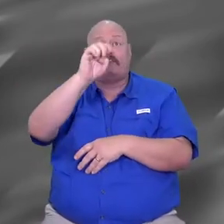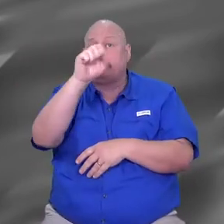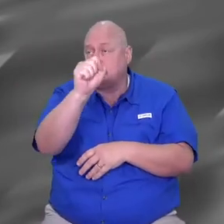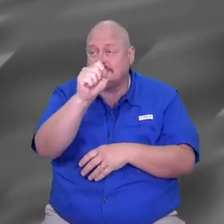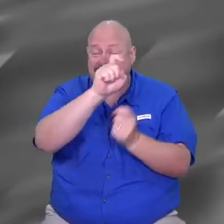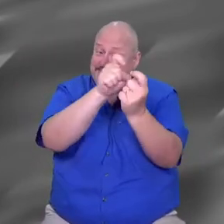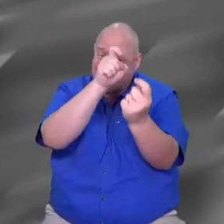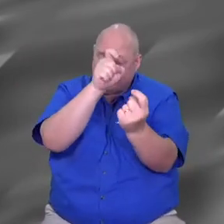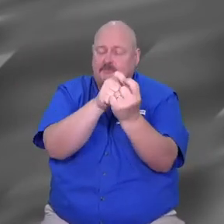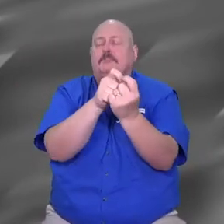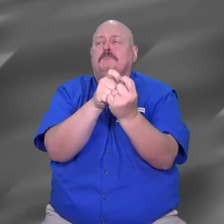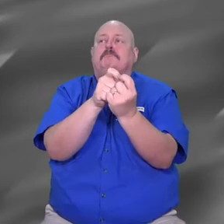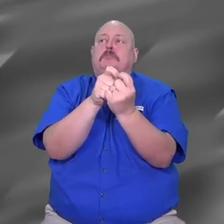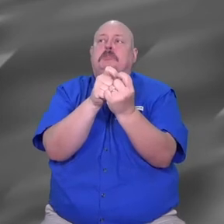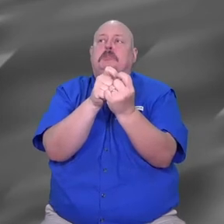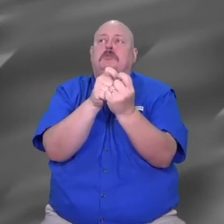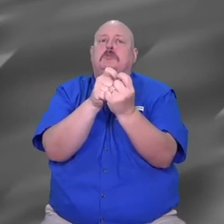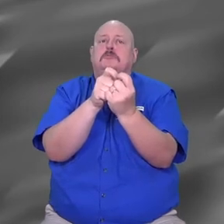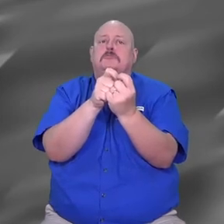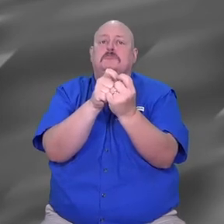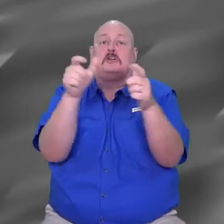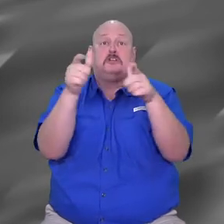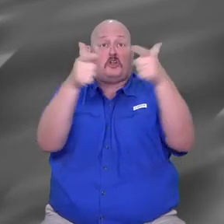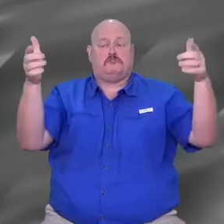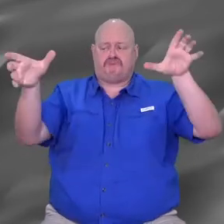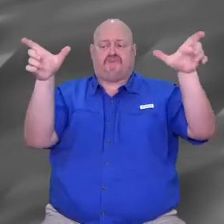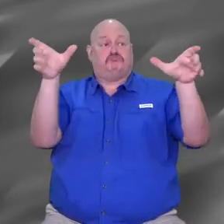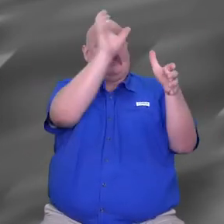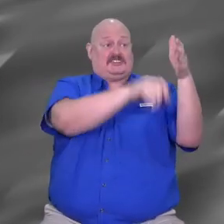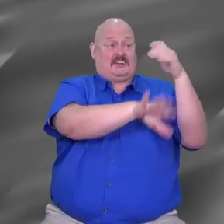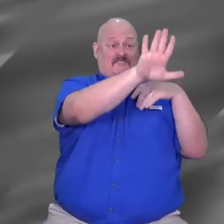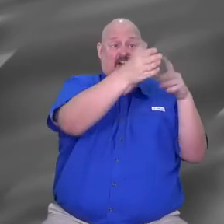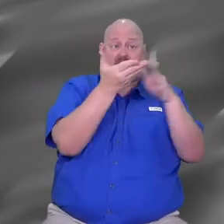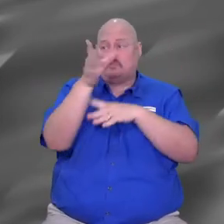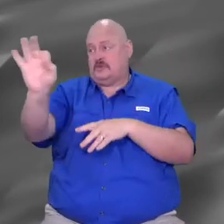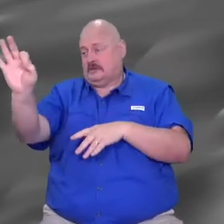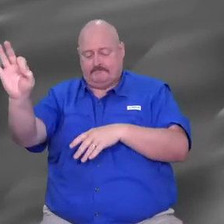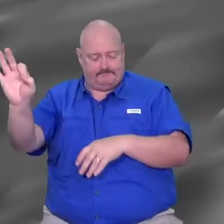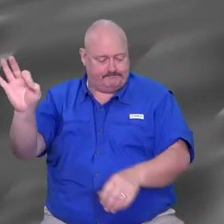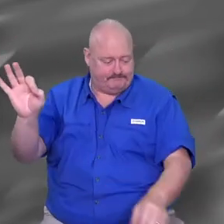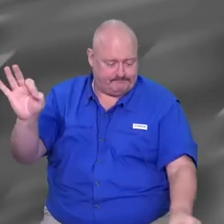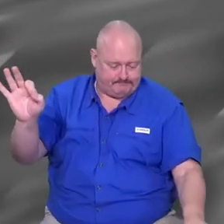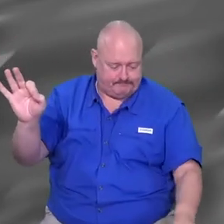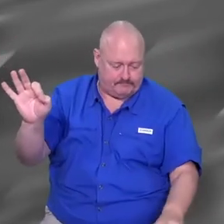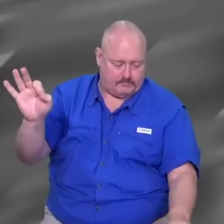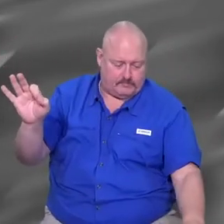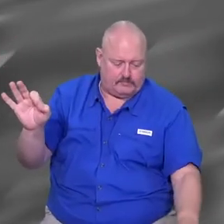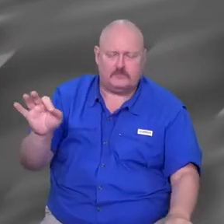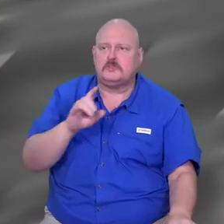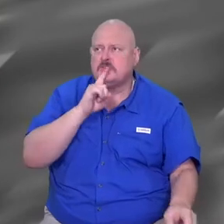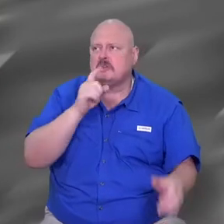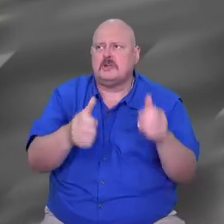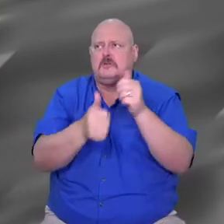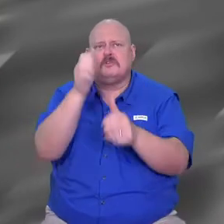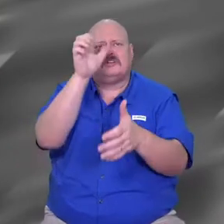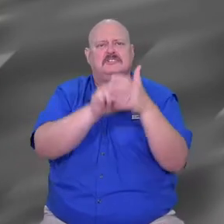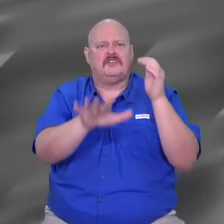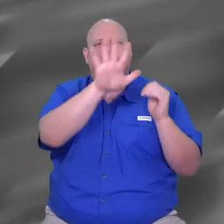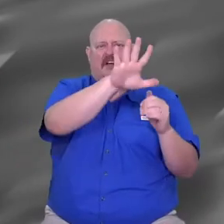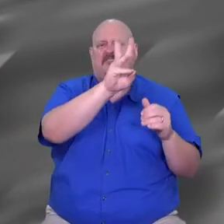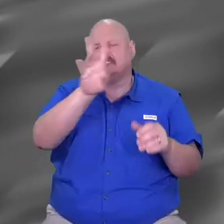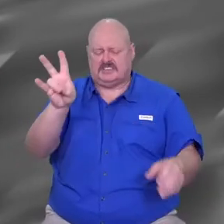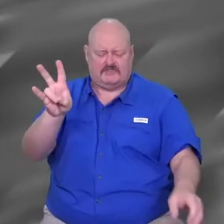specifically, we're going to be in a very large section, chapters 5 through 9 of the book of Proverbs, actually primarily chapters 5, 6,